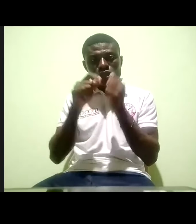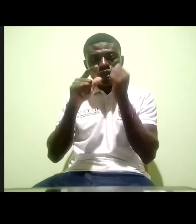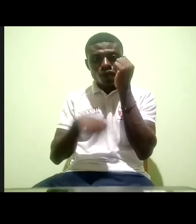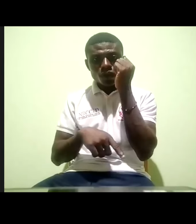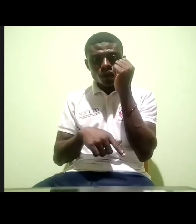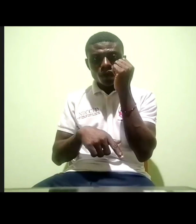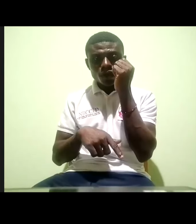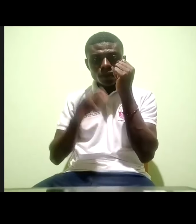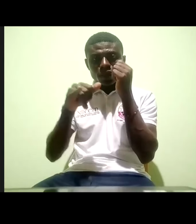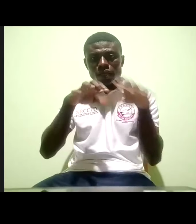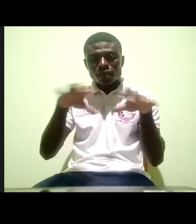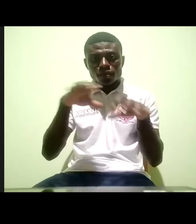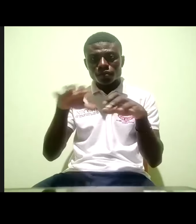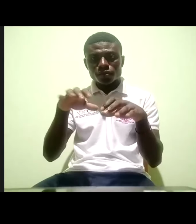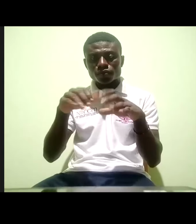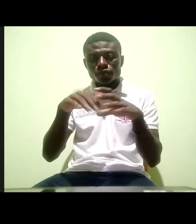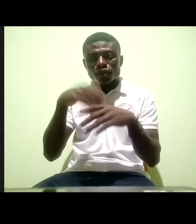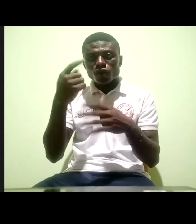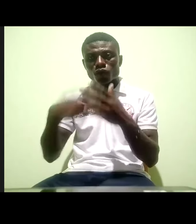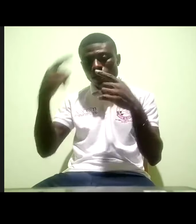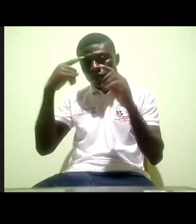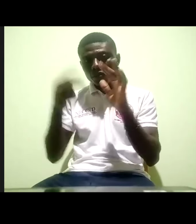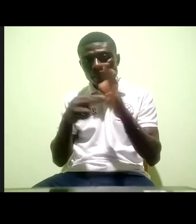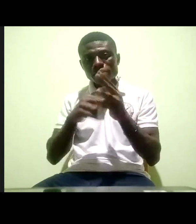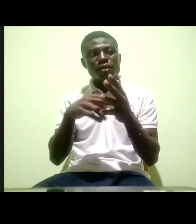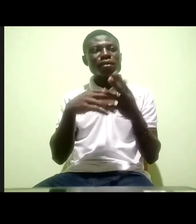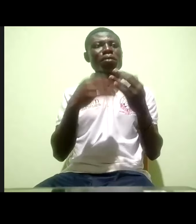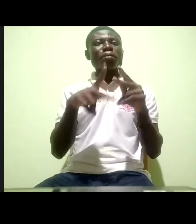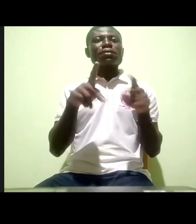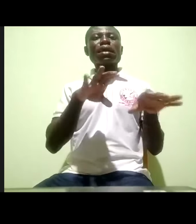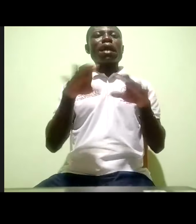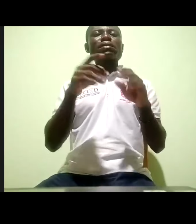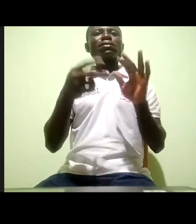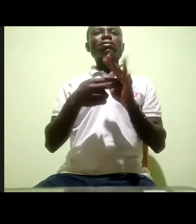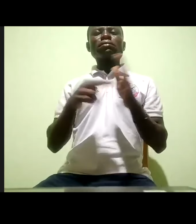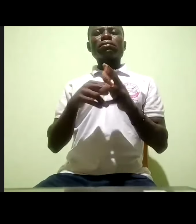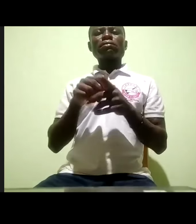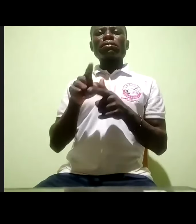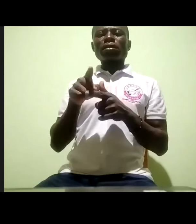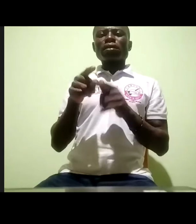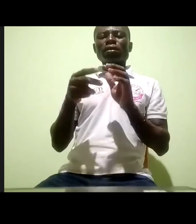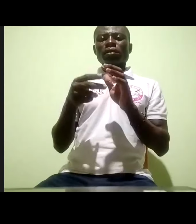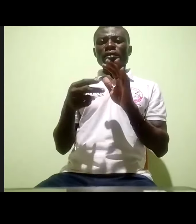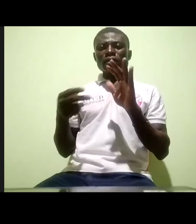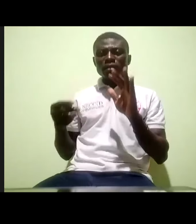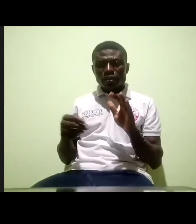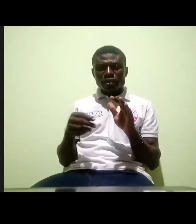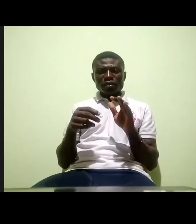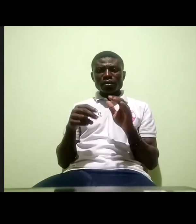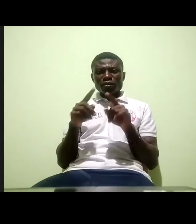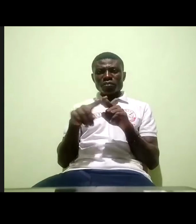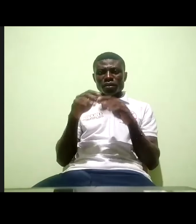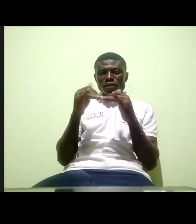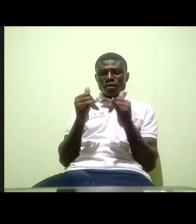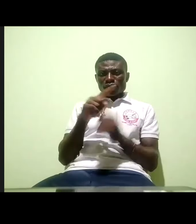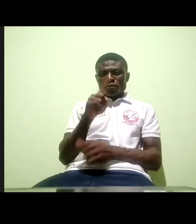reacts outside what is happening presently? I'm not sure if this question came out very well, but Dr. Sethi, do you